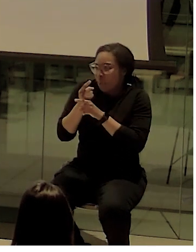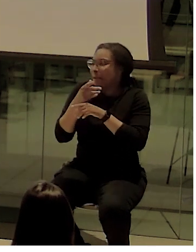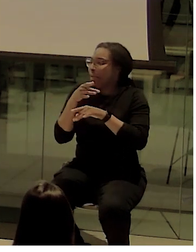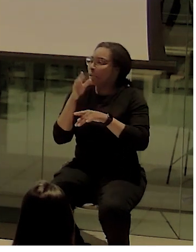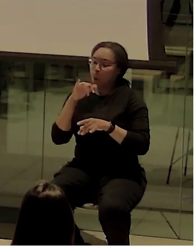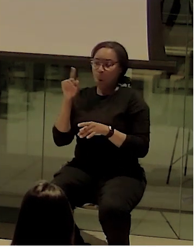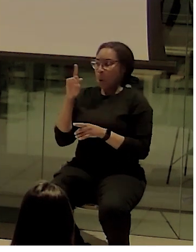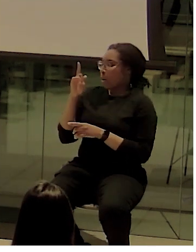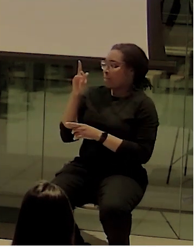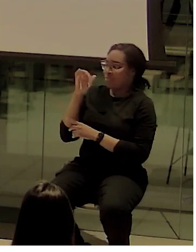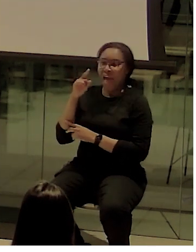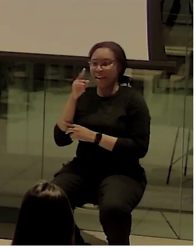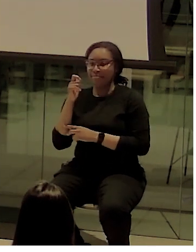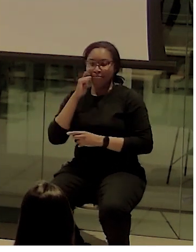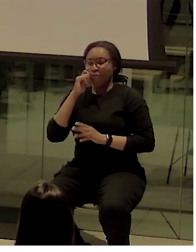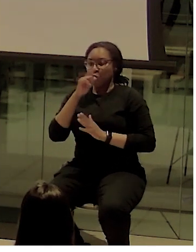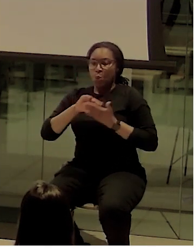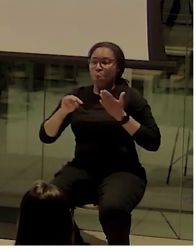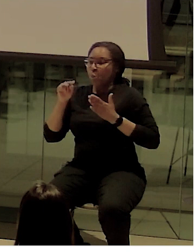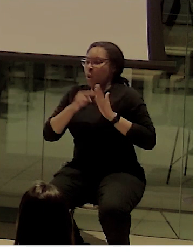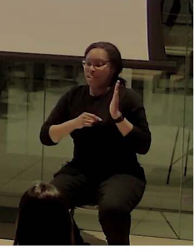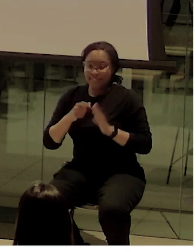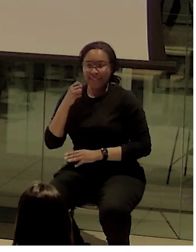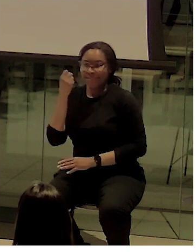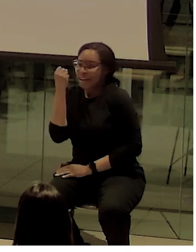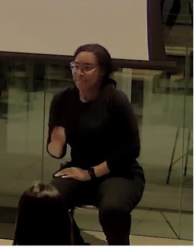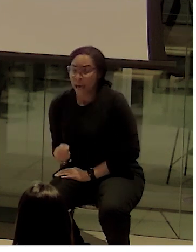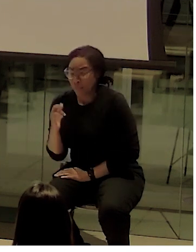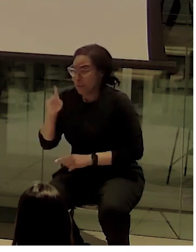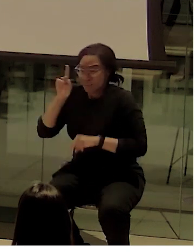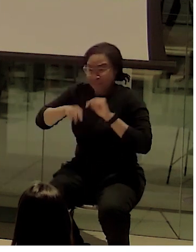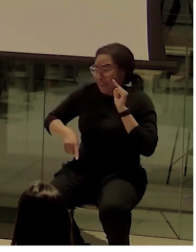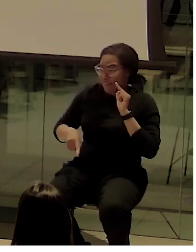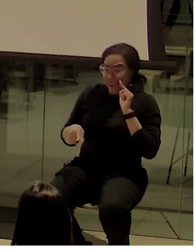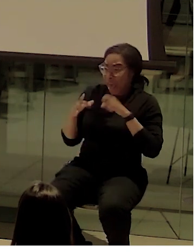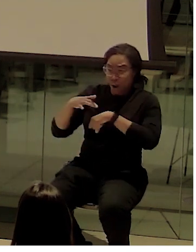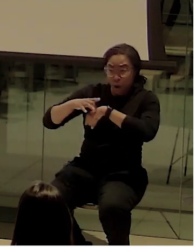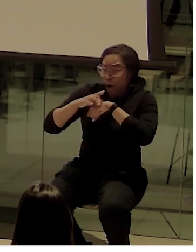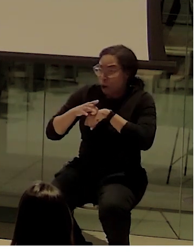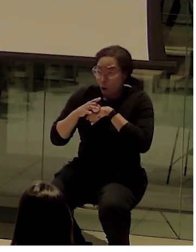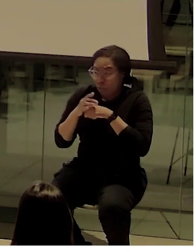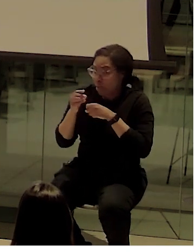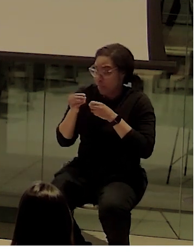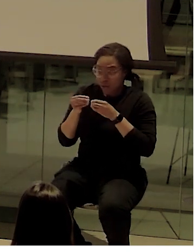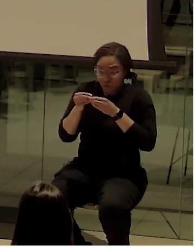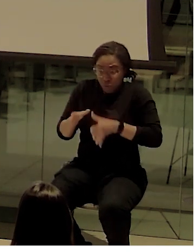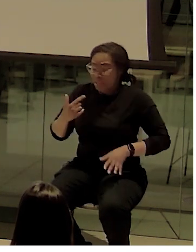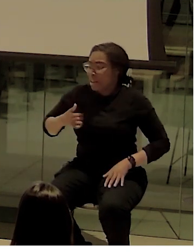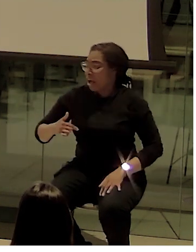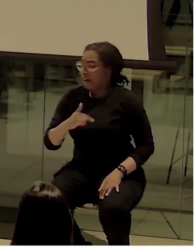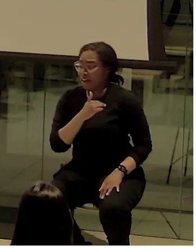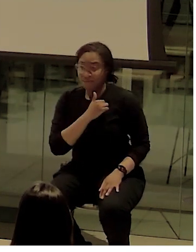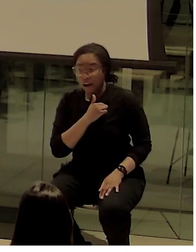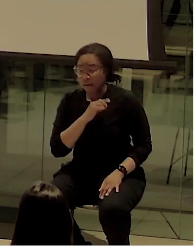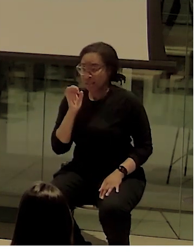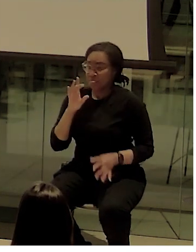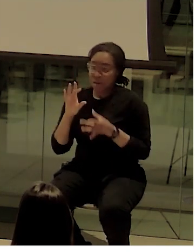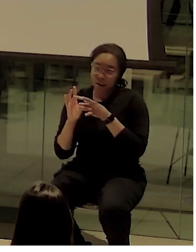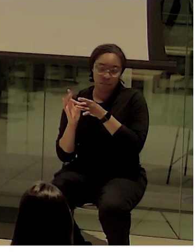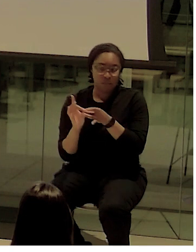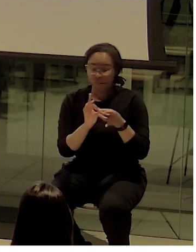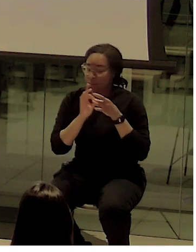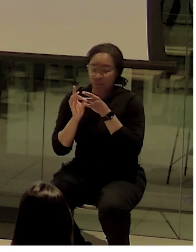will, precisely because there's no way those white racisms can survive the earth without the rest of us types upholding humanity's